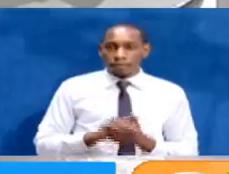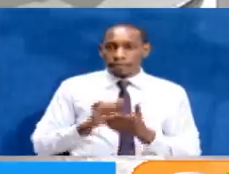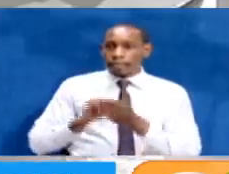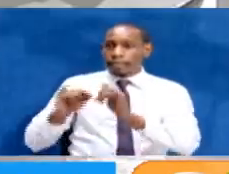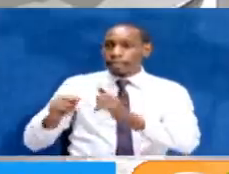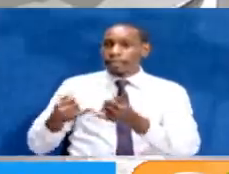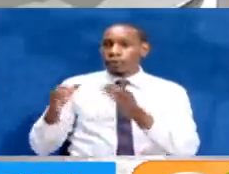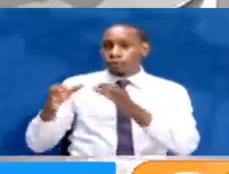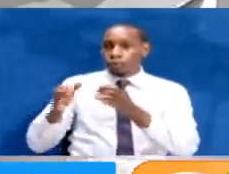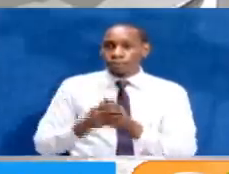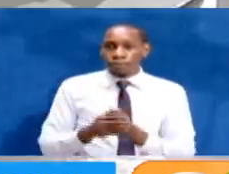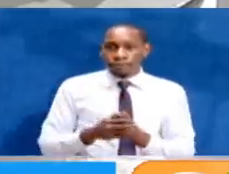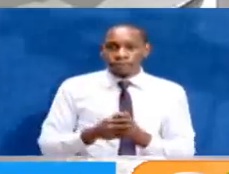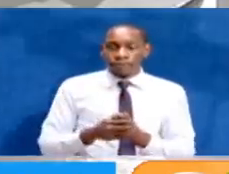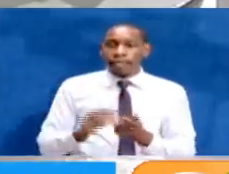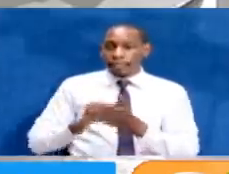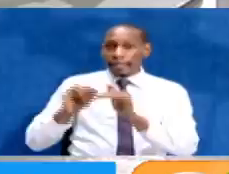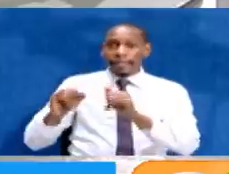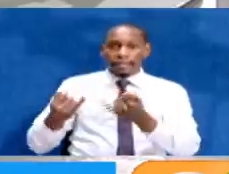Fresh blood.